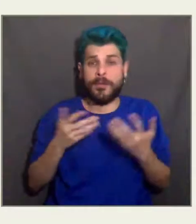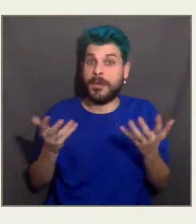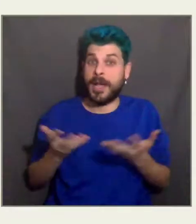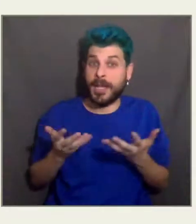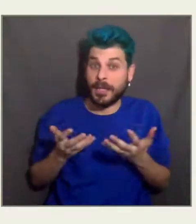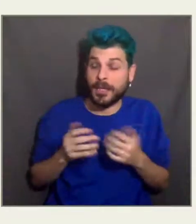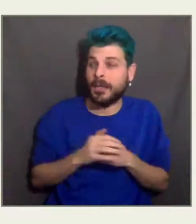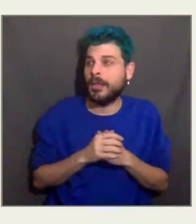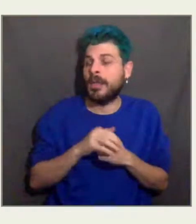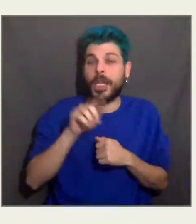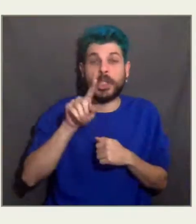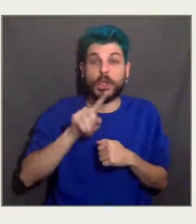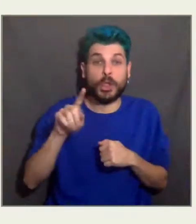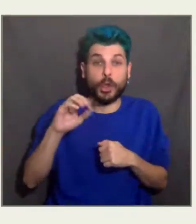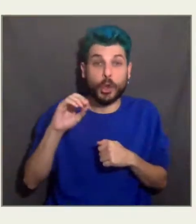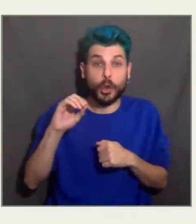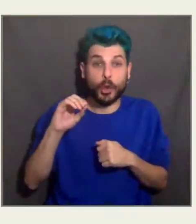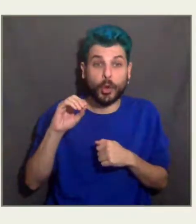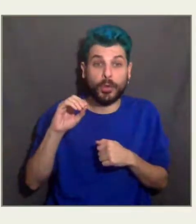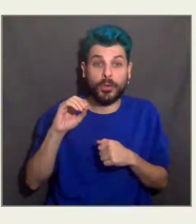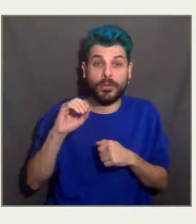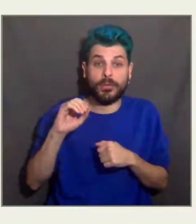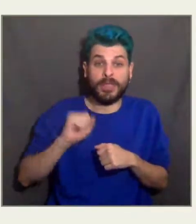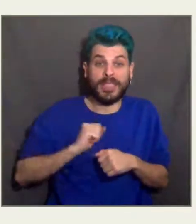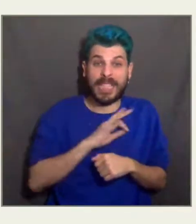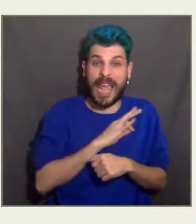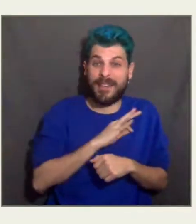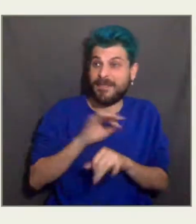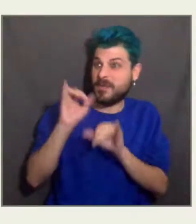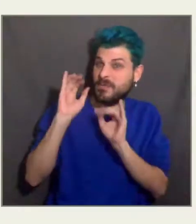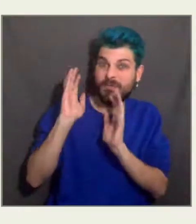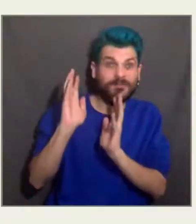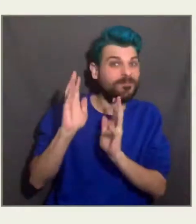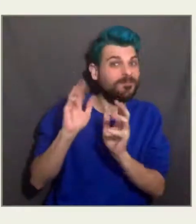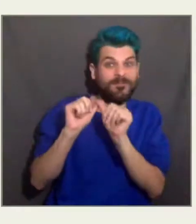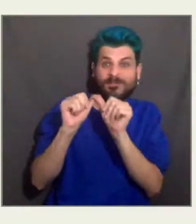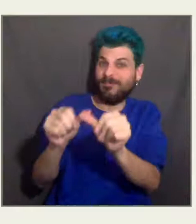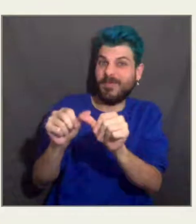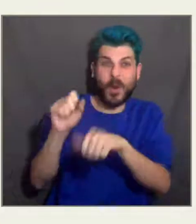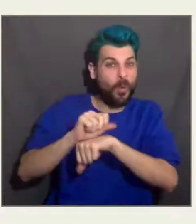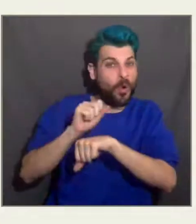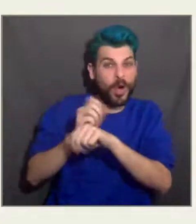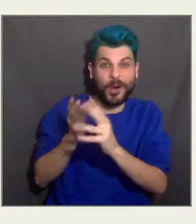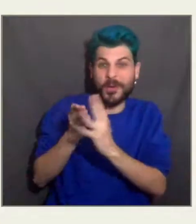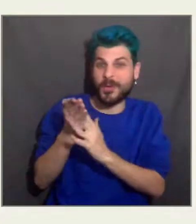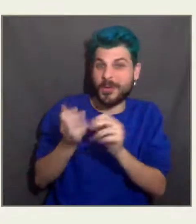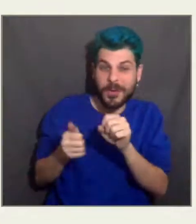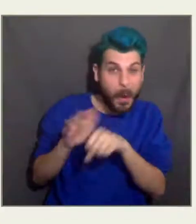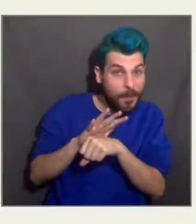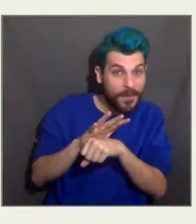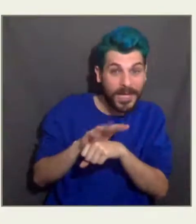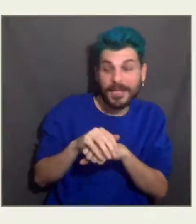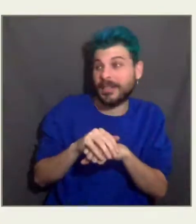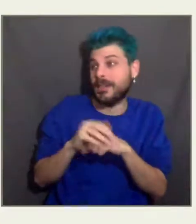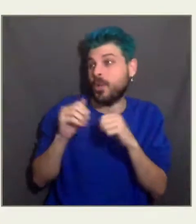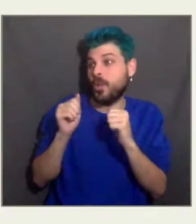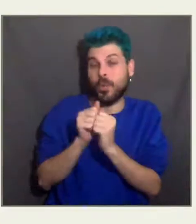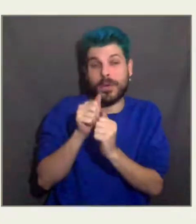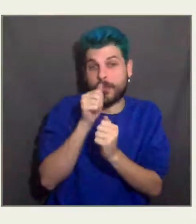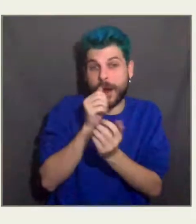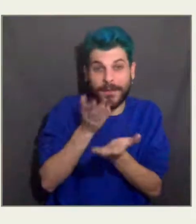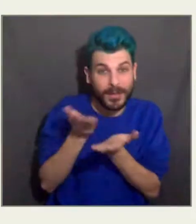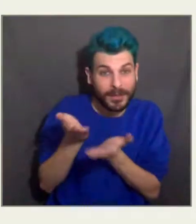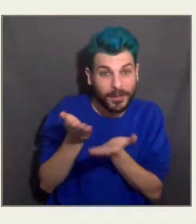at the zoo during COVID with amazing private support because there were no